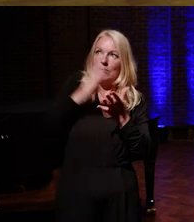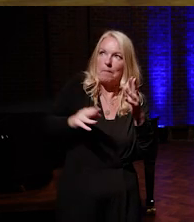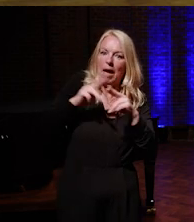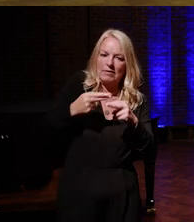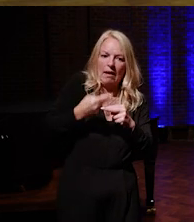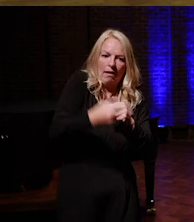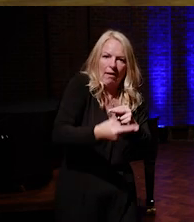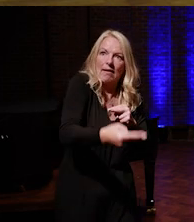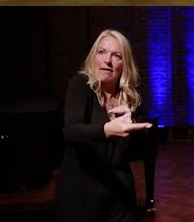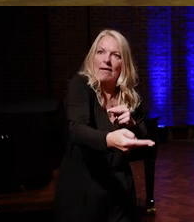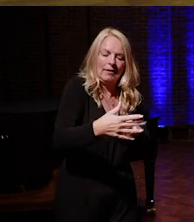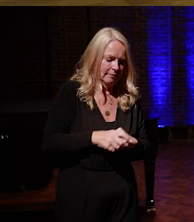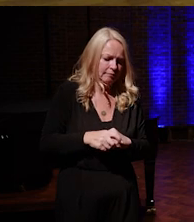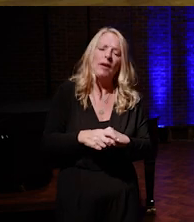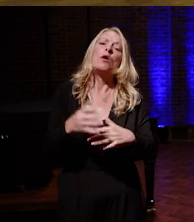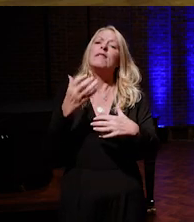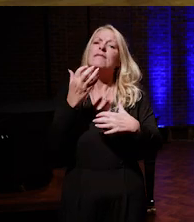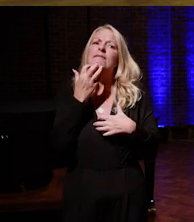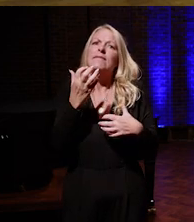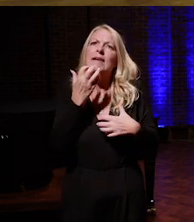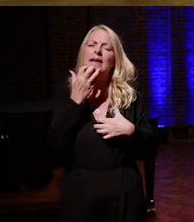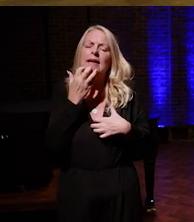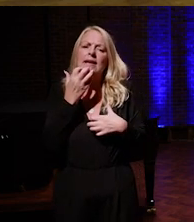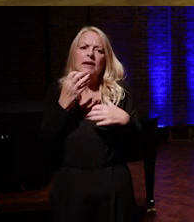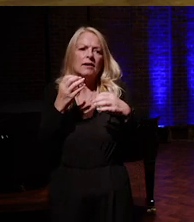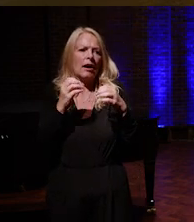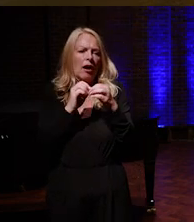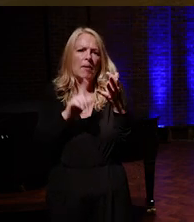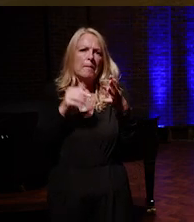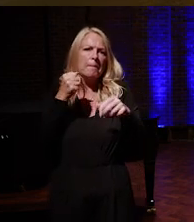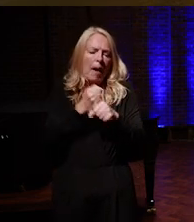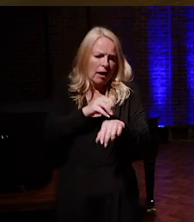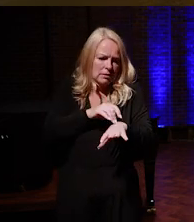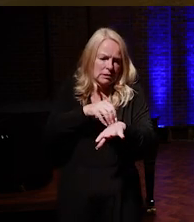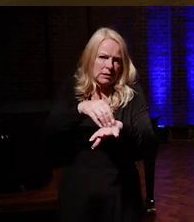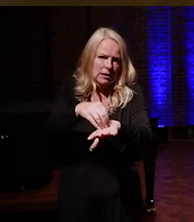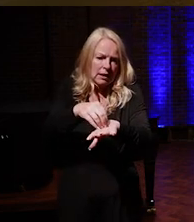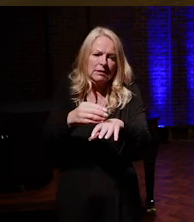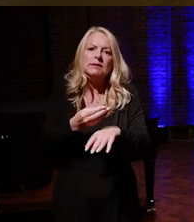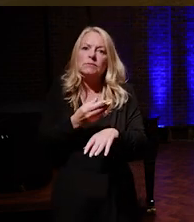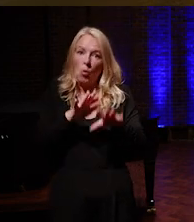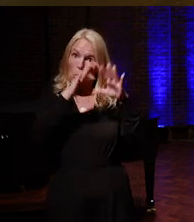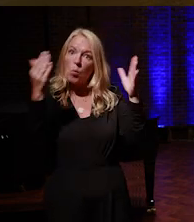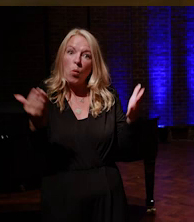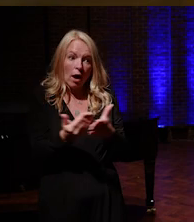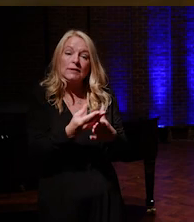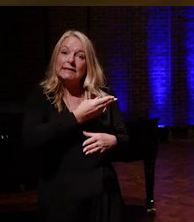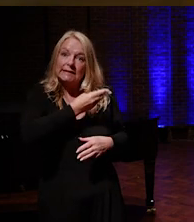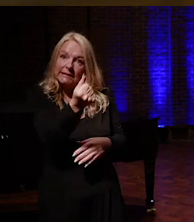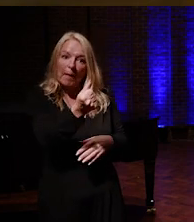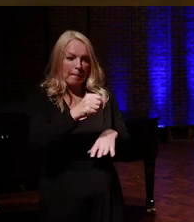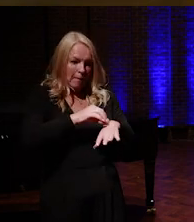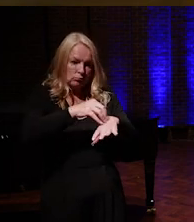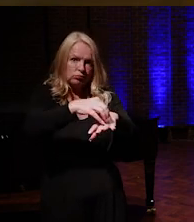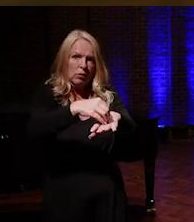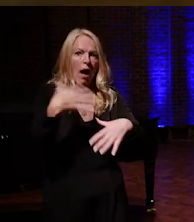And you might think that the fear of bugs is logical, because there are some species around the world that can be harmful to humans.